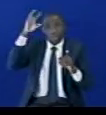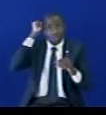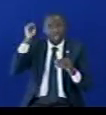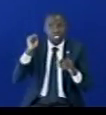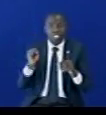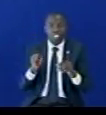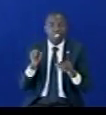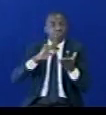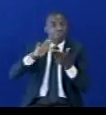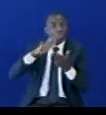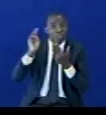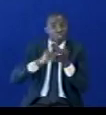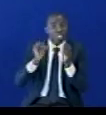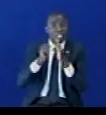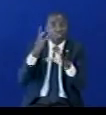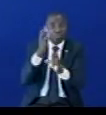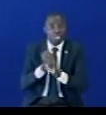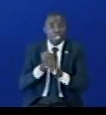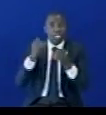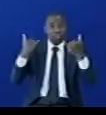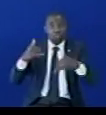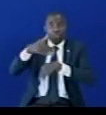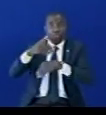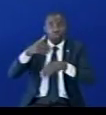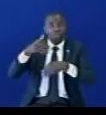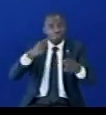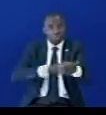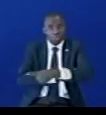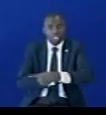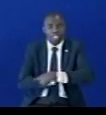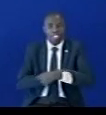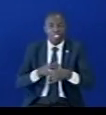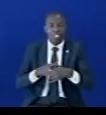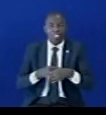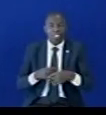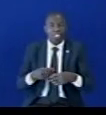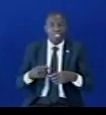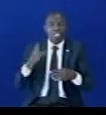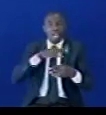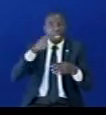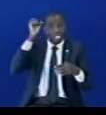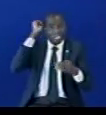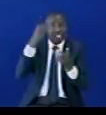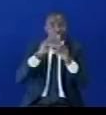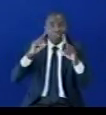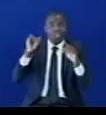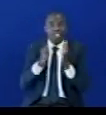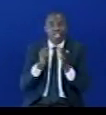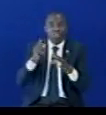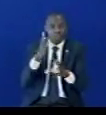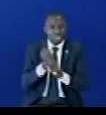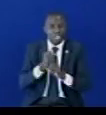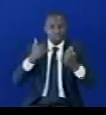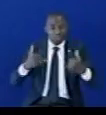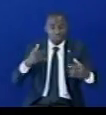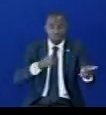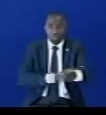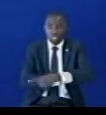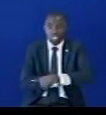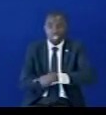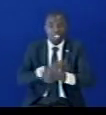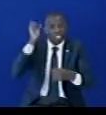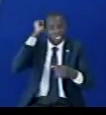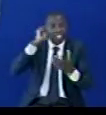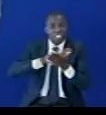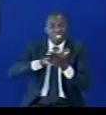you get today, his salvation that you get today, and his deliverance that you get today, his cleansing,